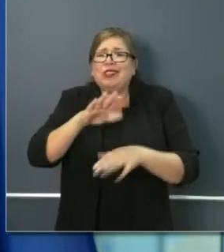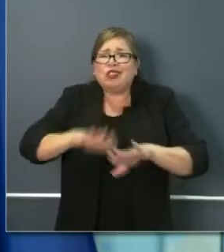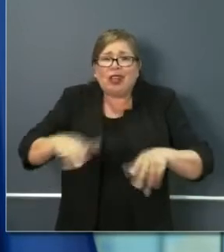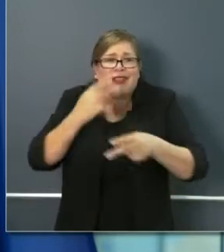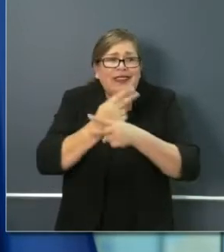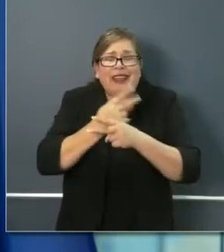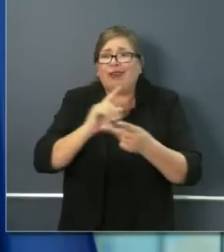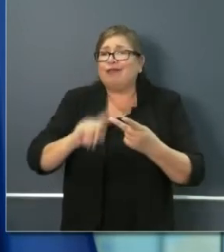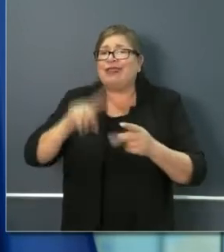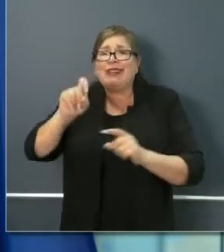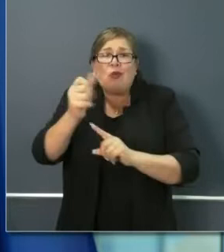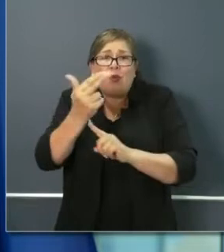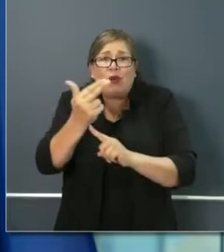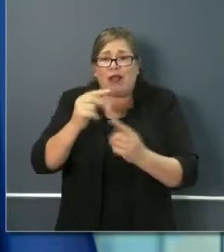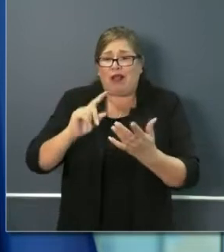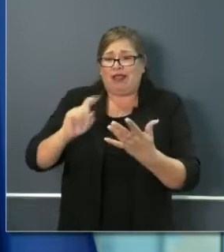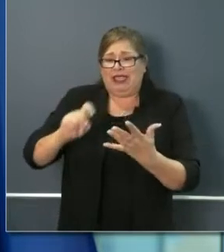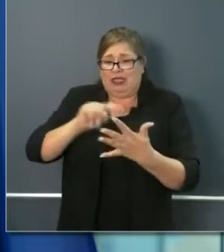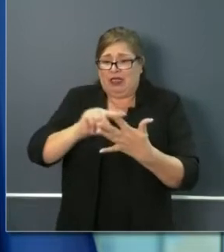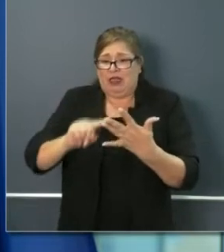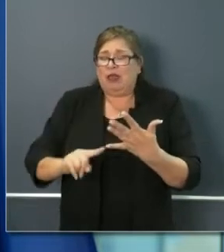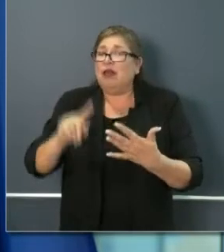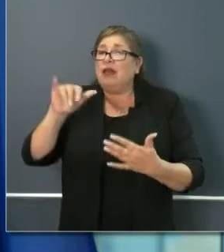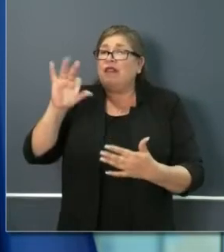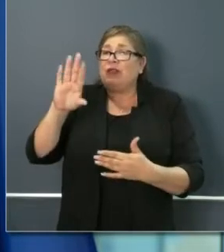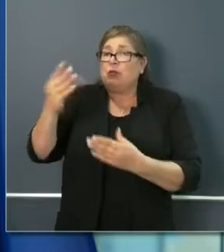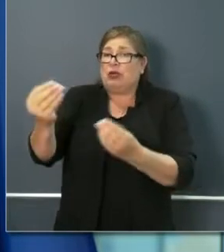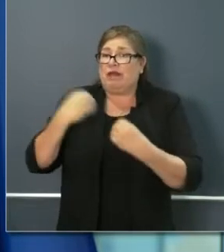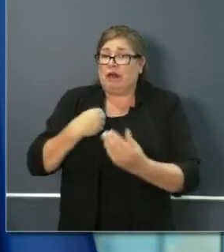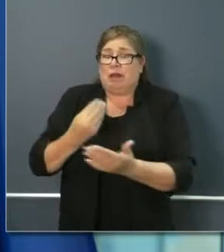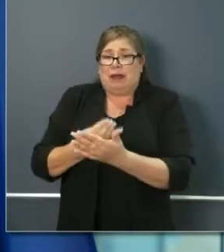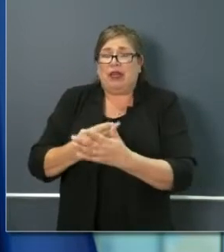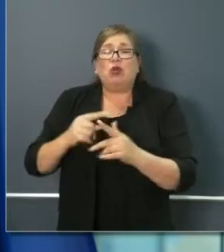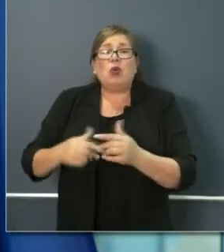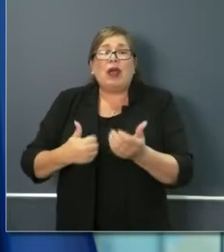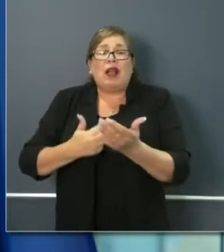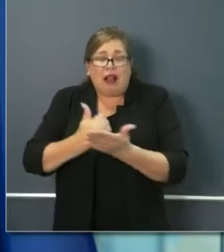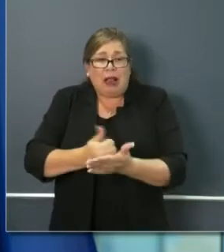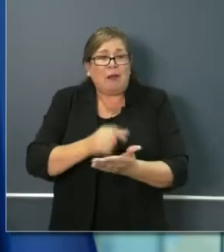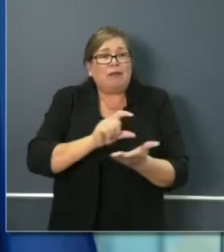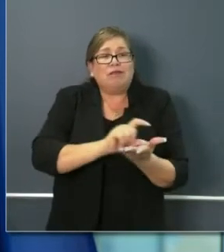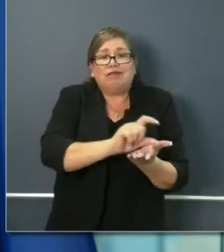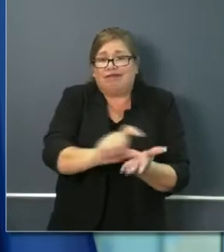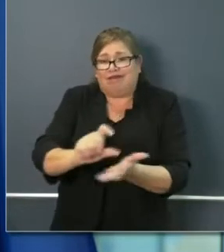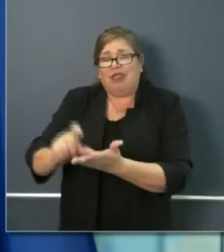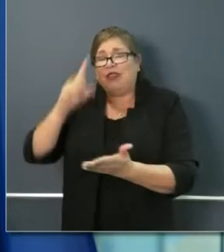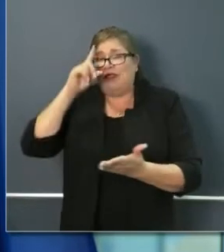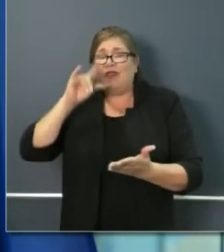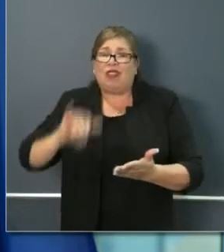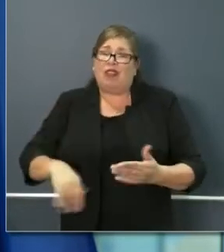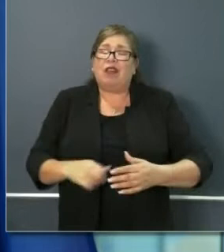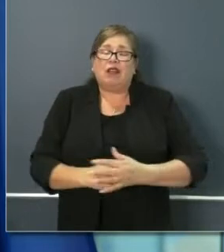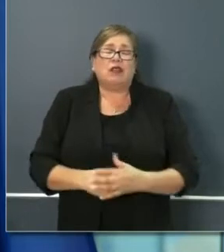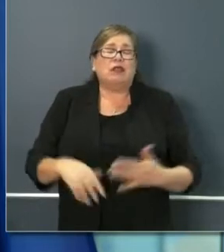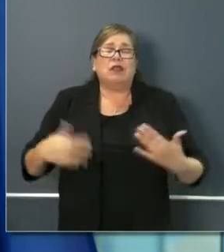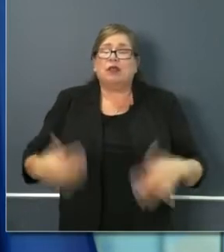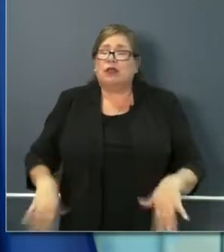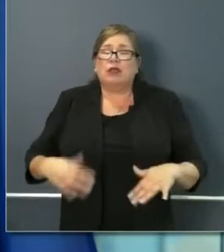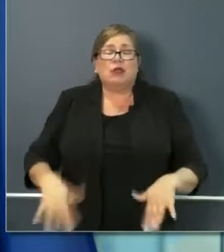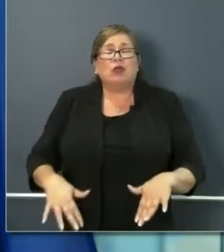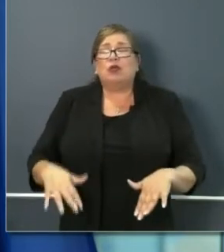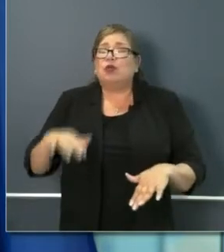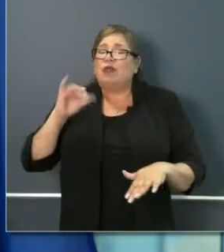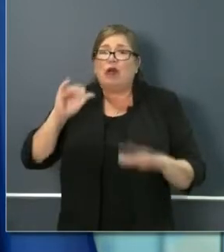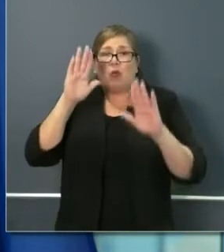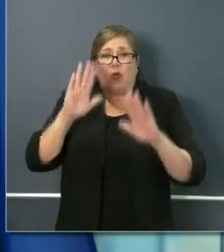now readily available for individuals that wish to contribute to this moment, in addition to the ongoing support